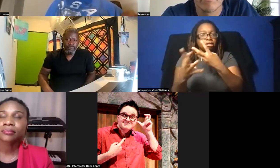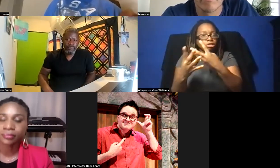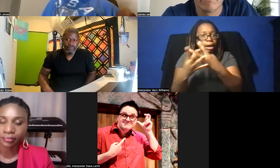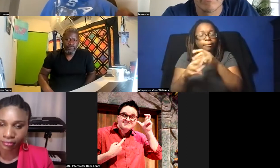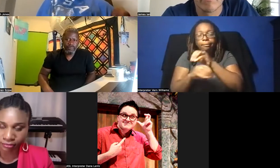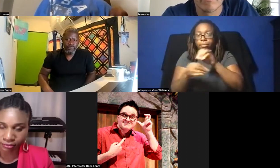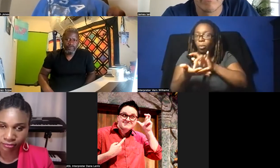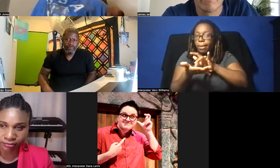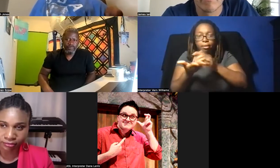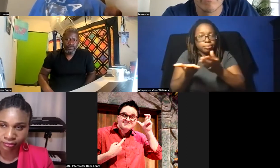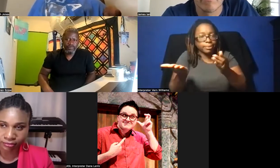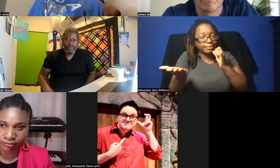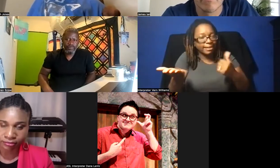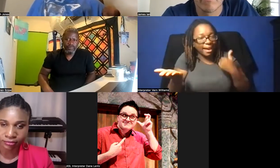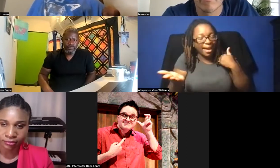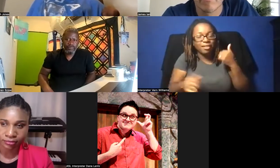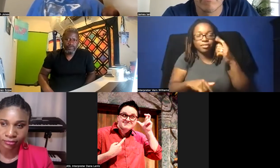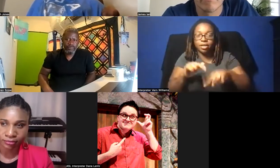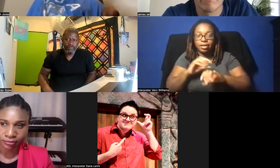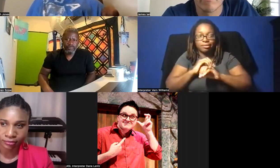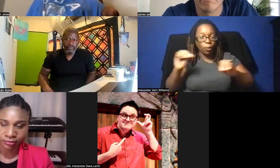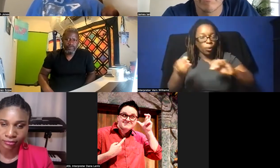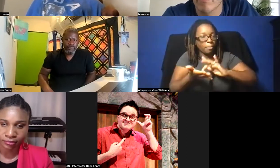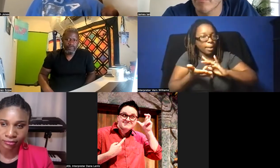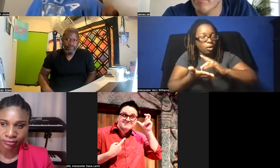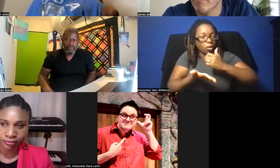supplies, couldn't get any medical supplies. And he was